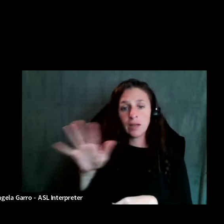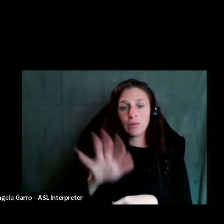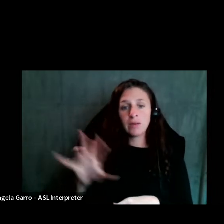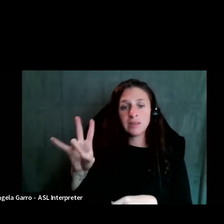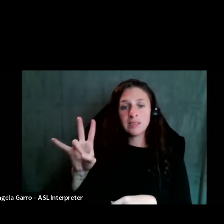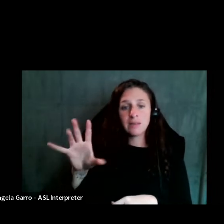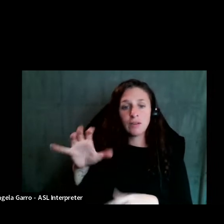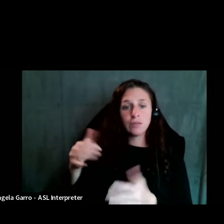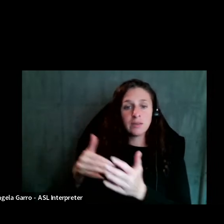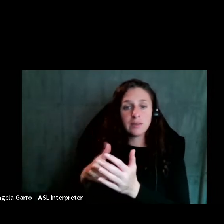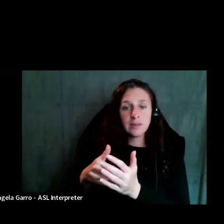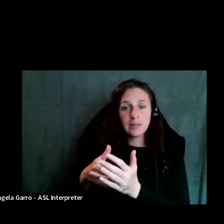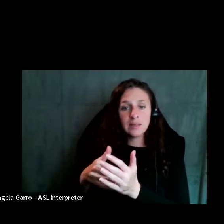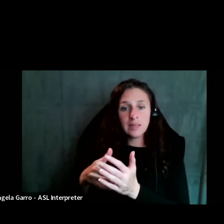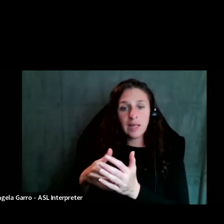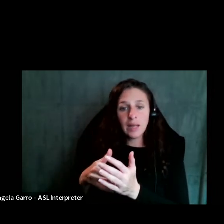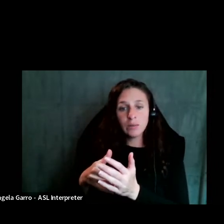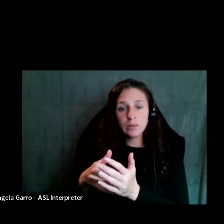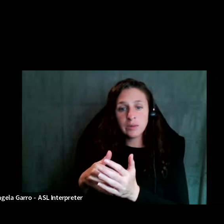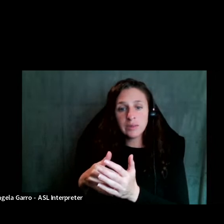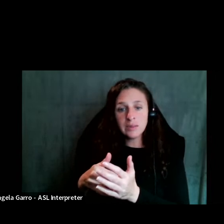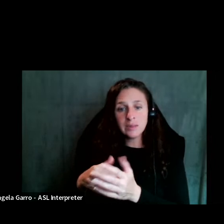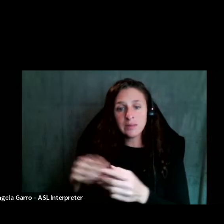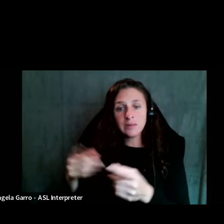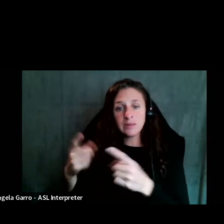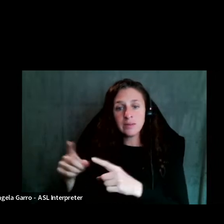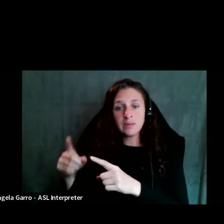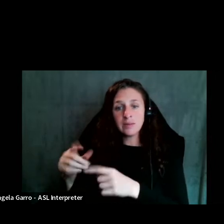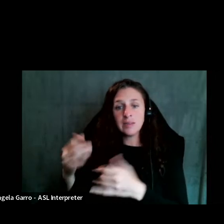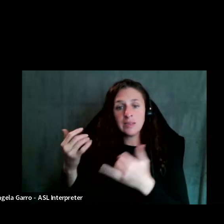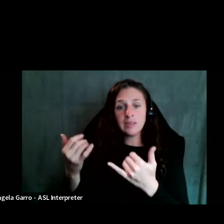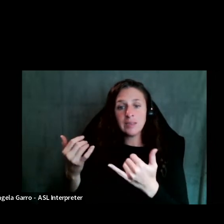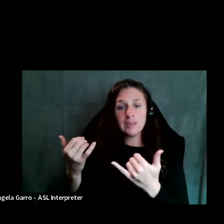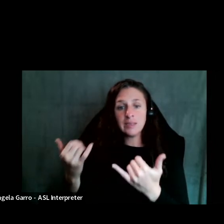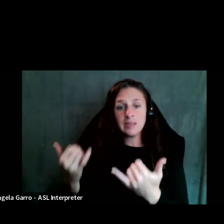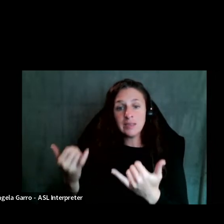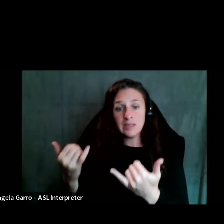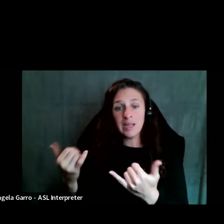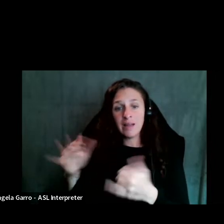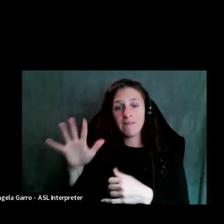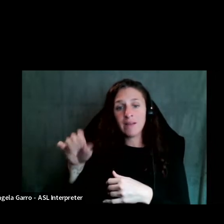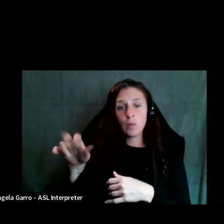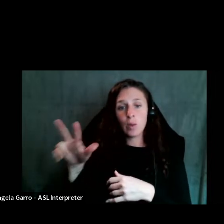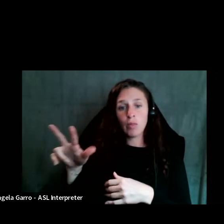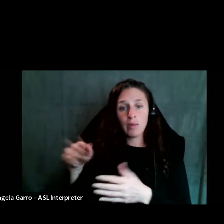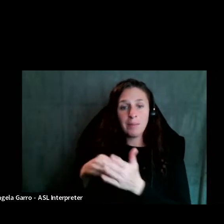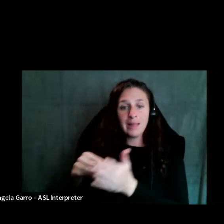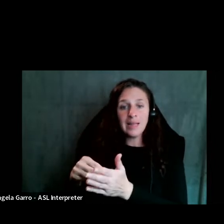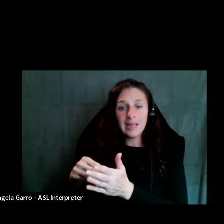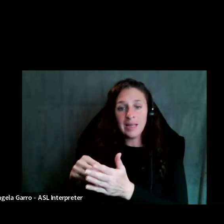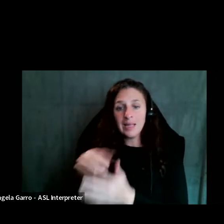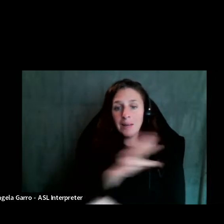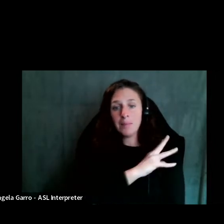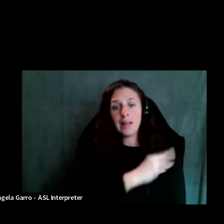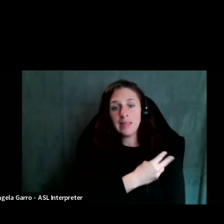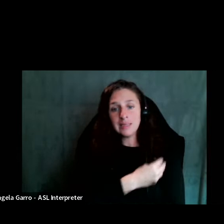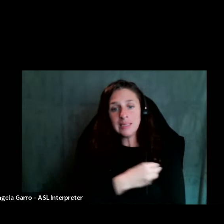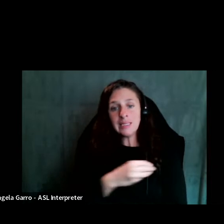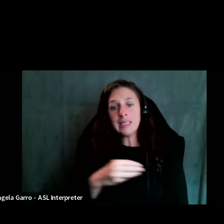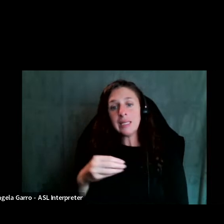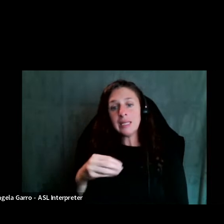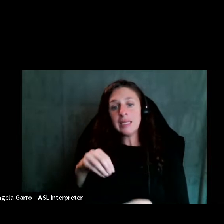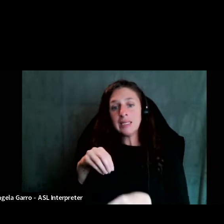700,000 Arabs in Israel. Today, there are 5.3 million Palestinian and Israeli Arabs. So if that's